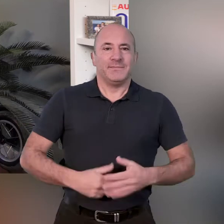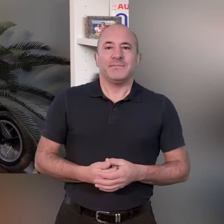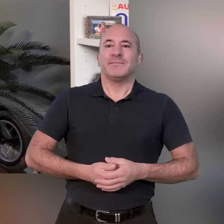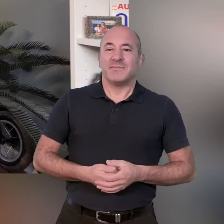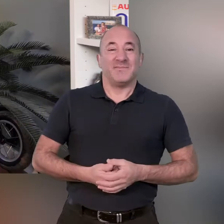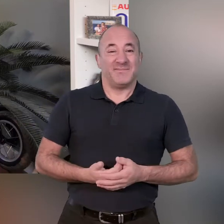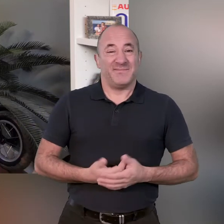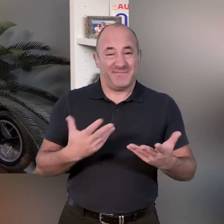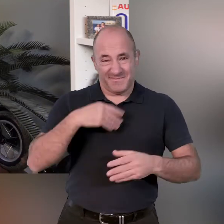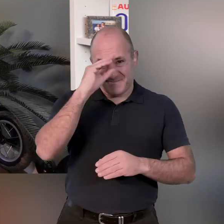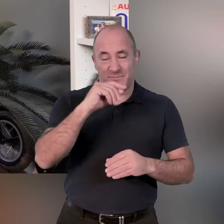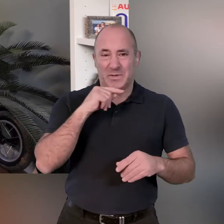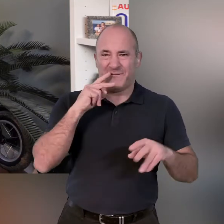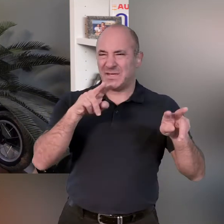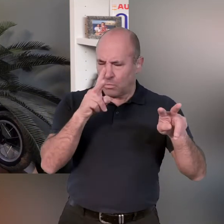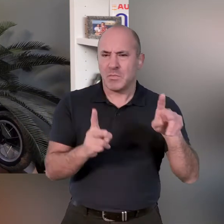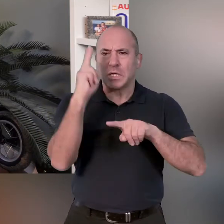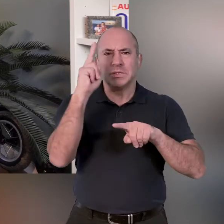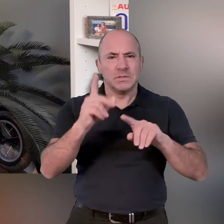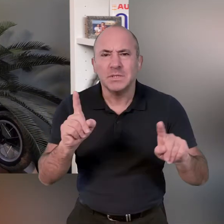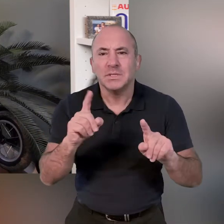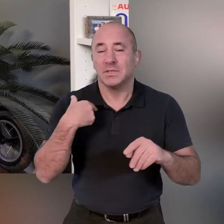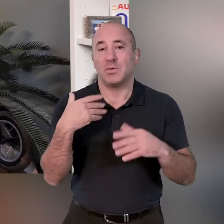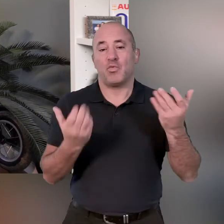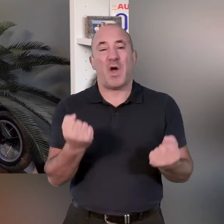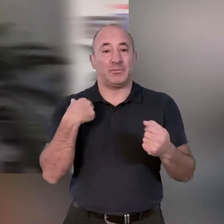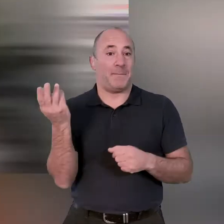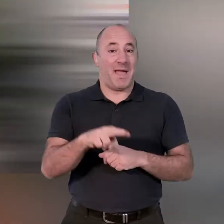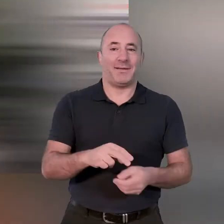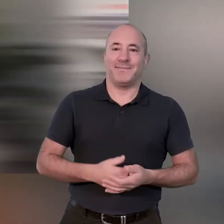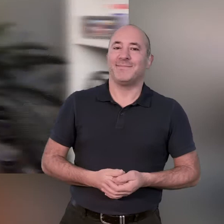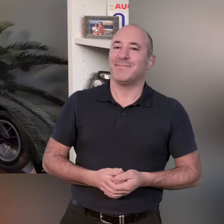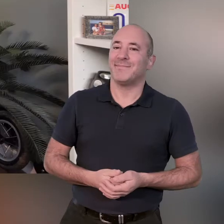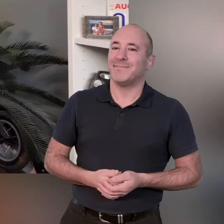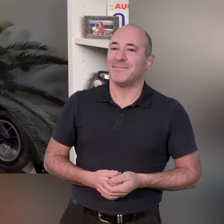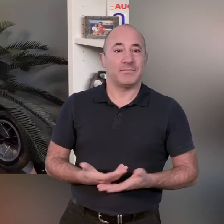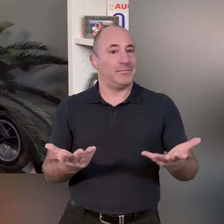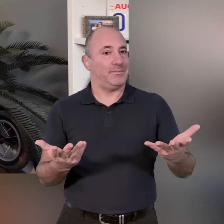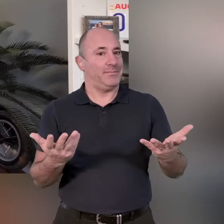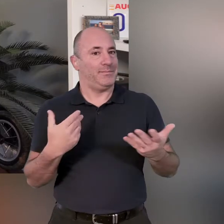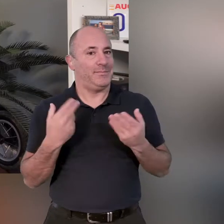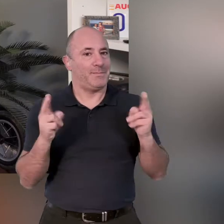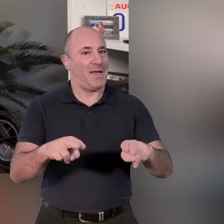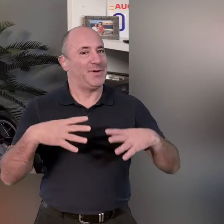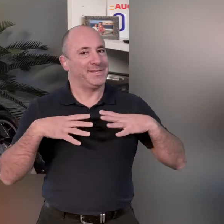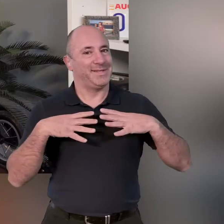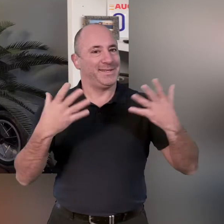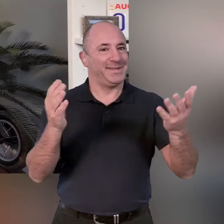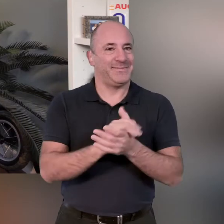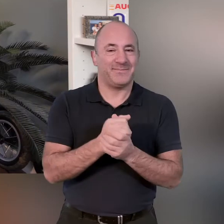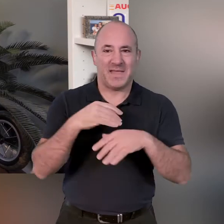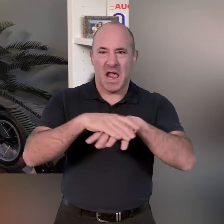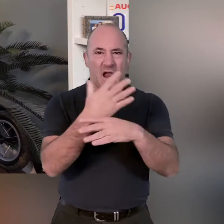the arms. And as I said, you'll see a cut now in the video, and I'll be back with my weights on. We are here and ready, and I've got my gloves